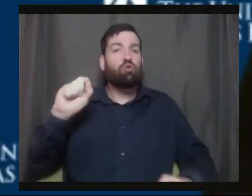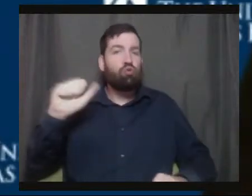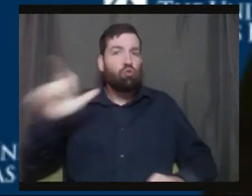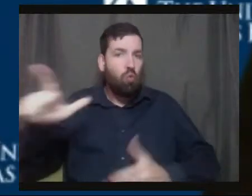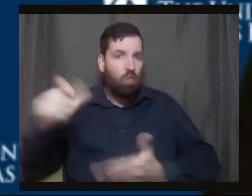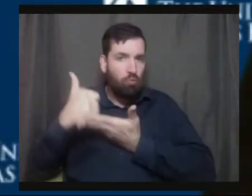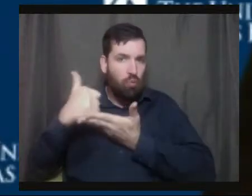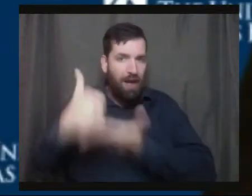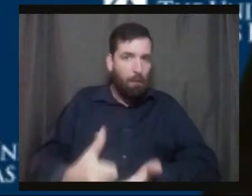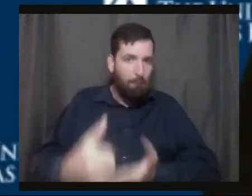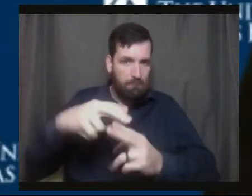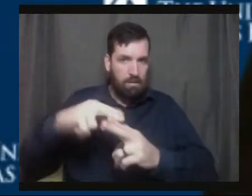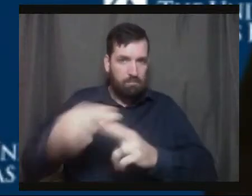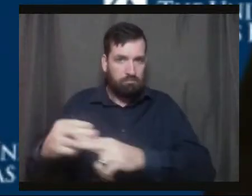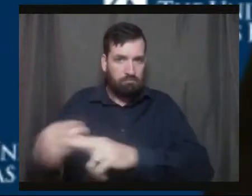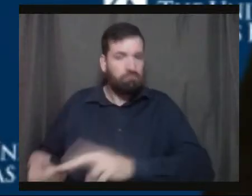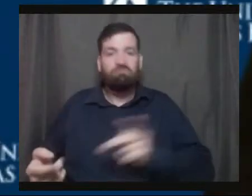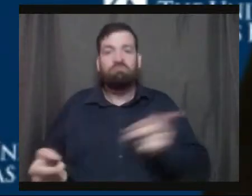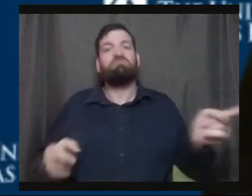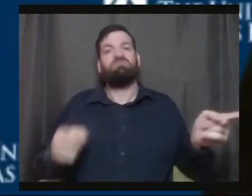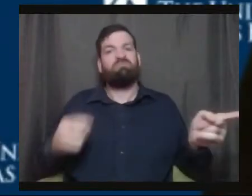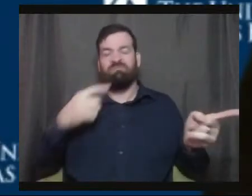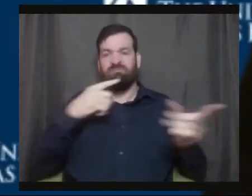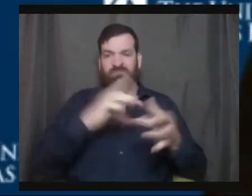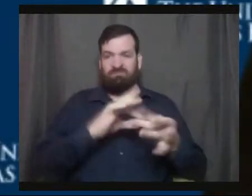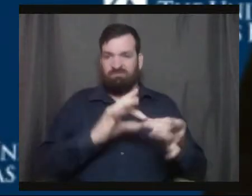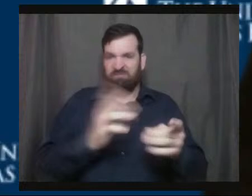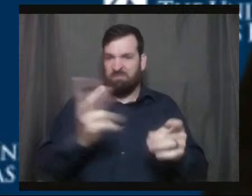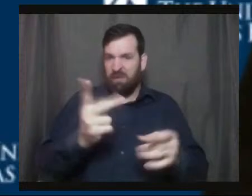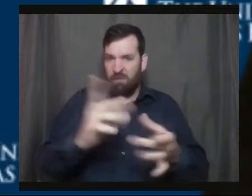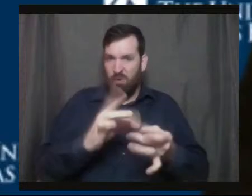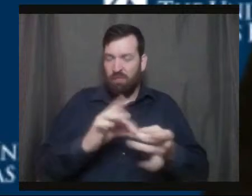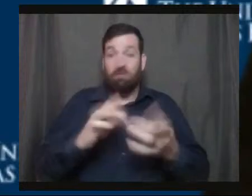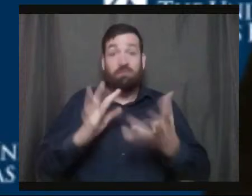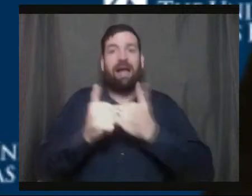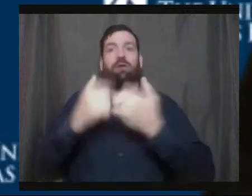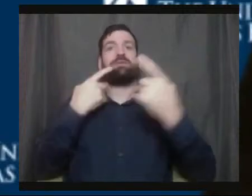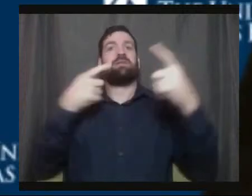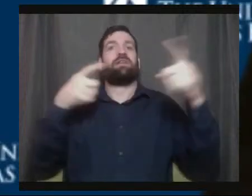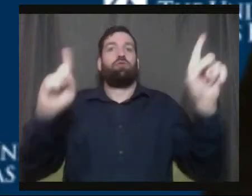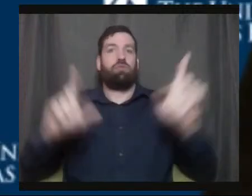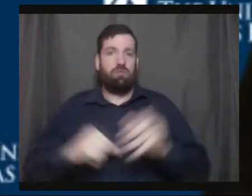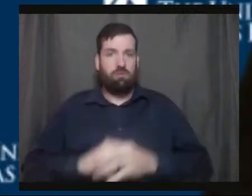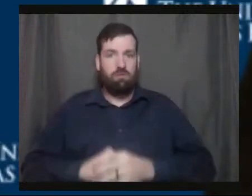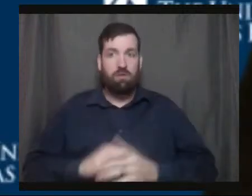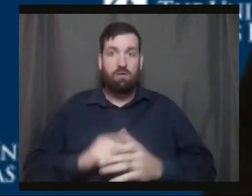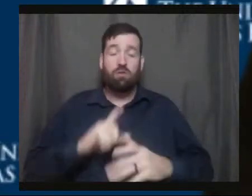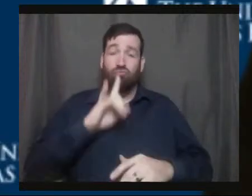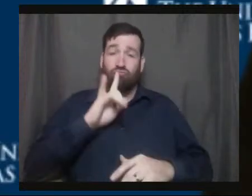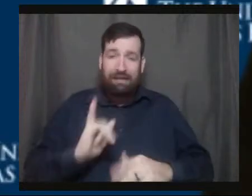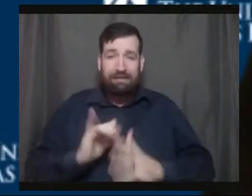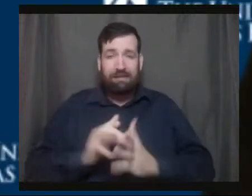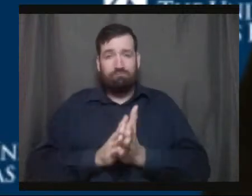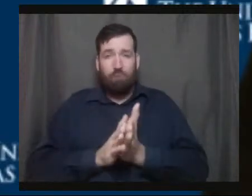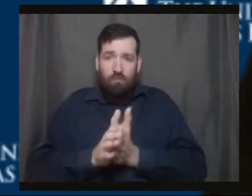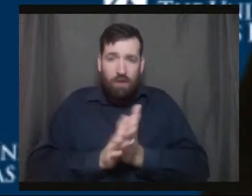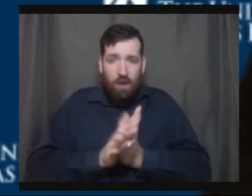boy, Melissa just put it beautifully, as did Antonio, what it takes to be successful. To really be motivated, to